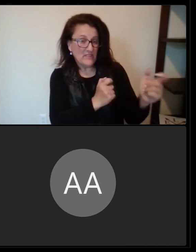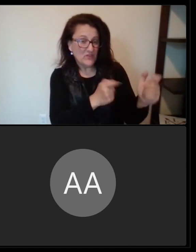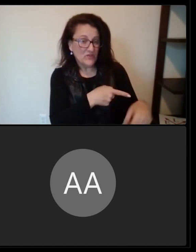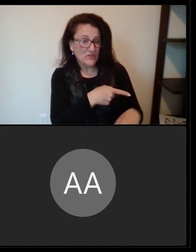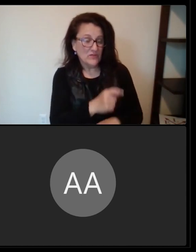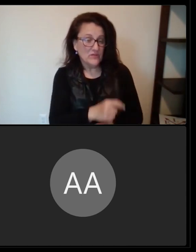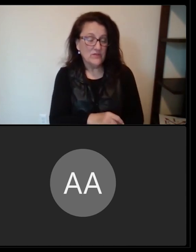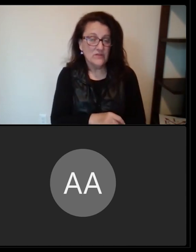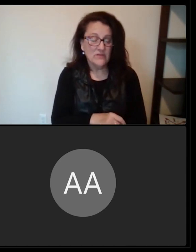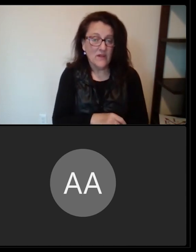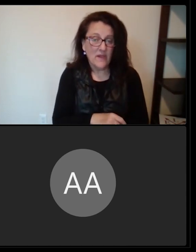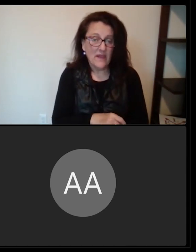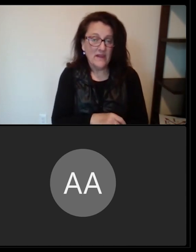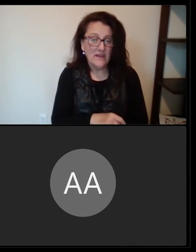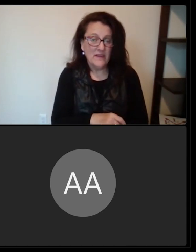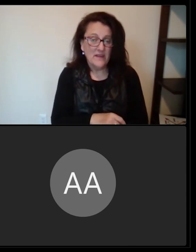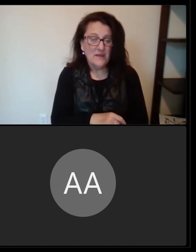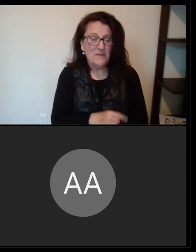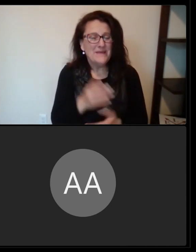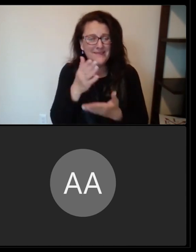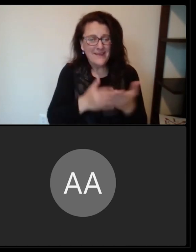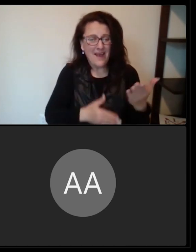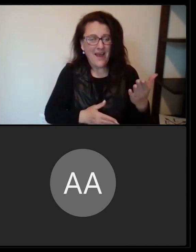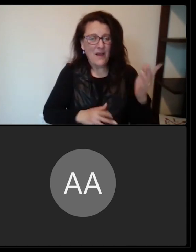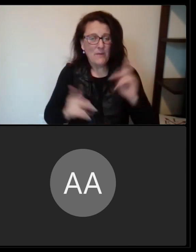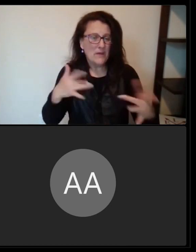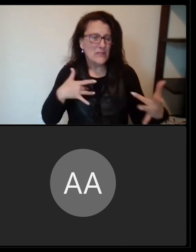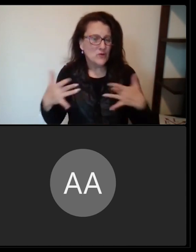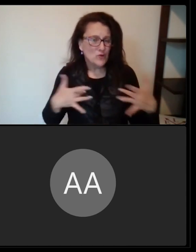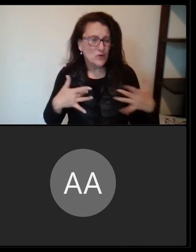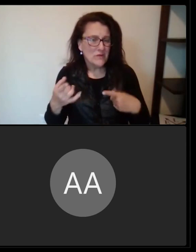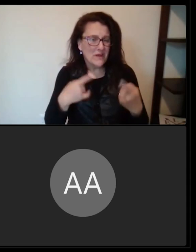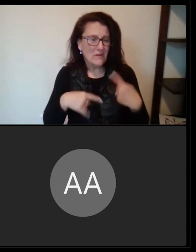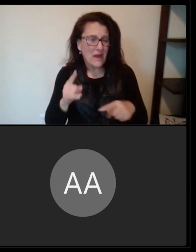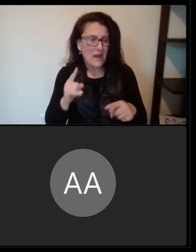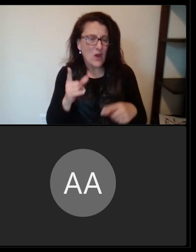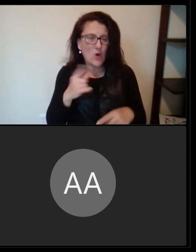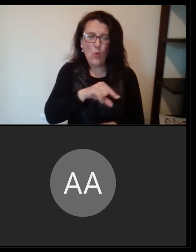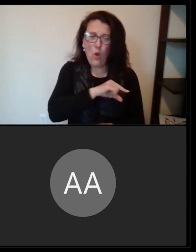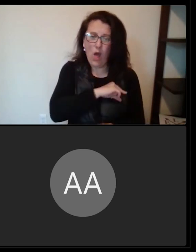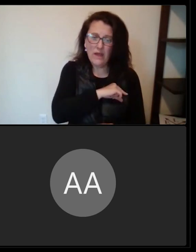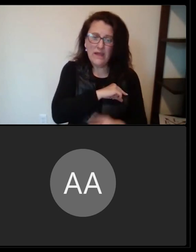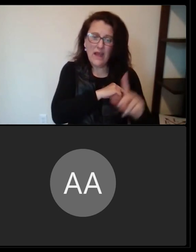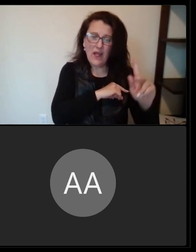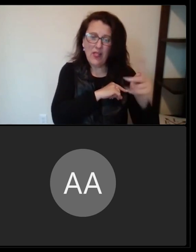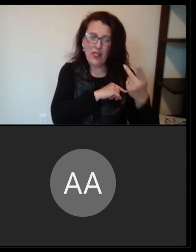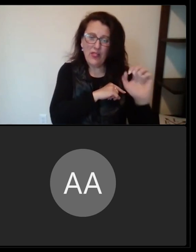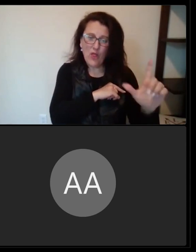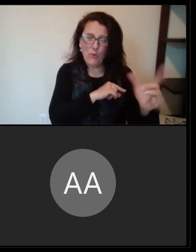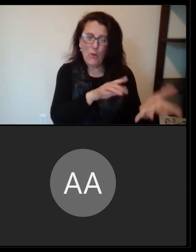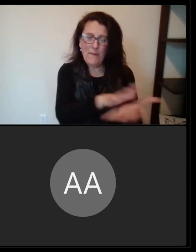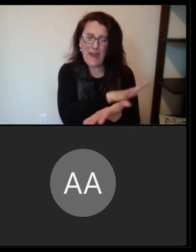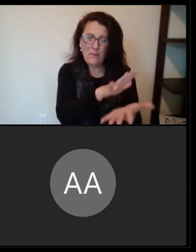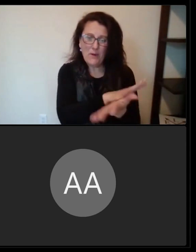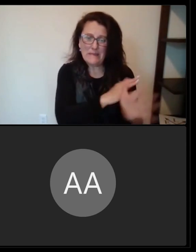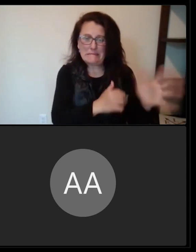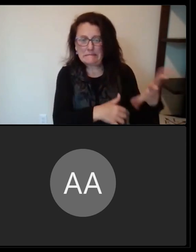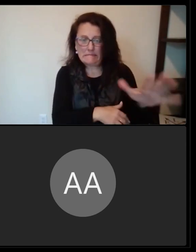However, we do know that some folks have raised concern about the quality of the thermal paper.